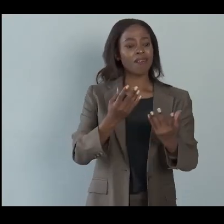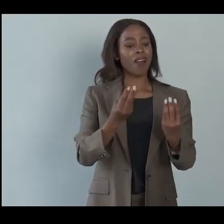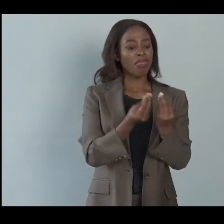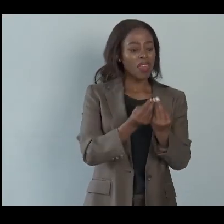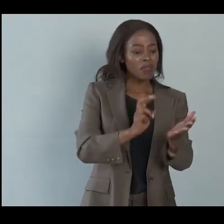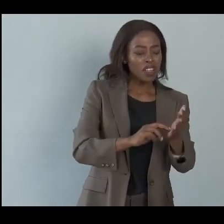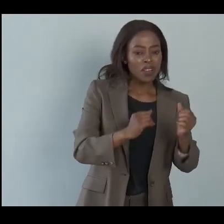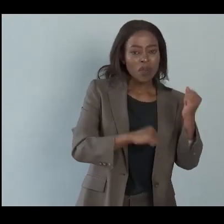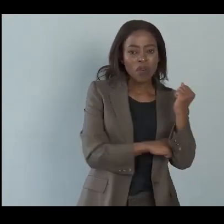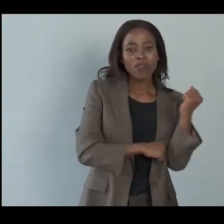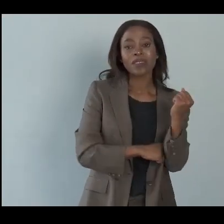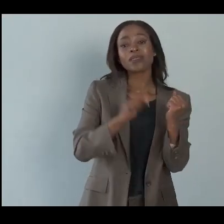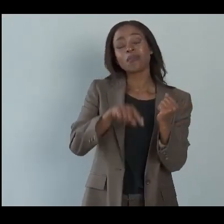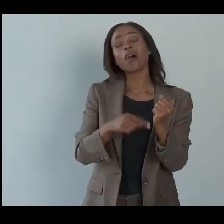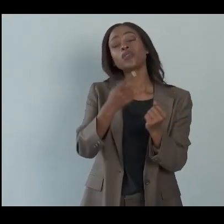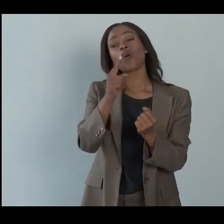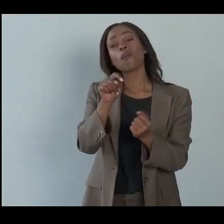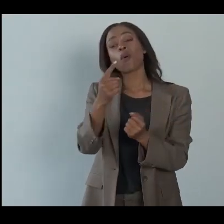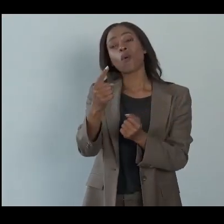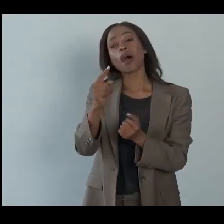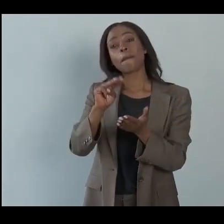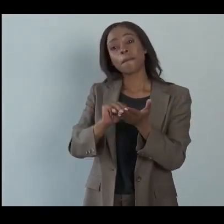by 2026 of 1.1 billion.